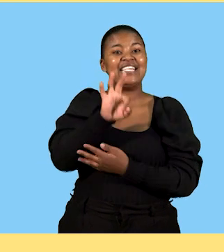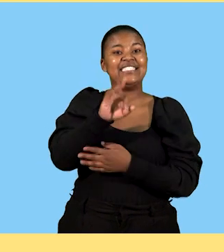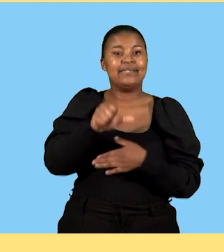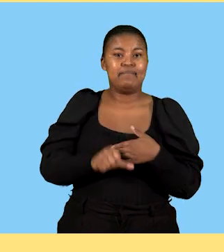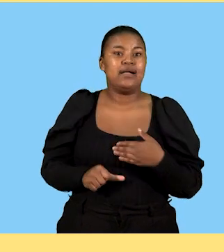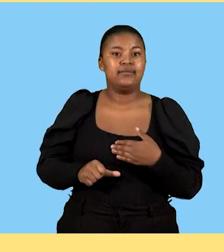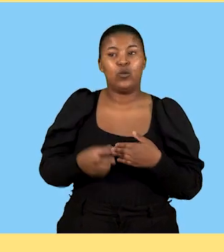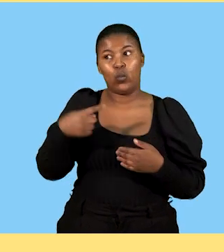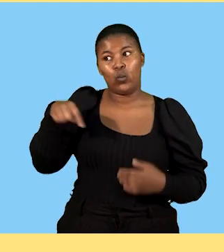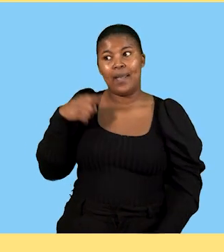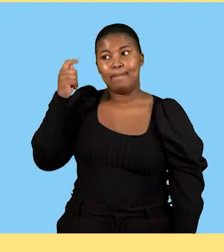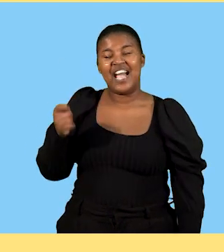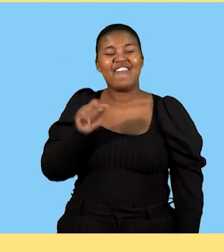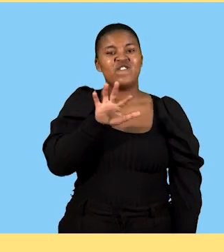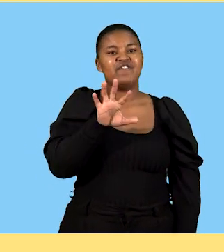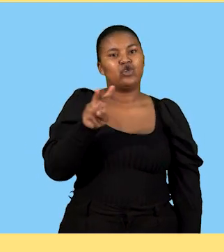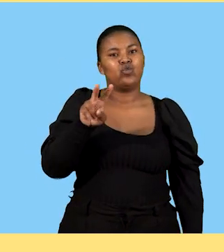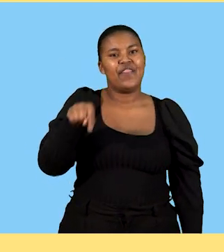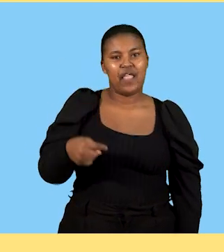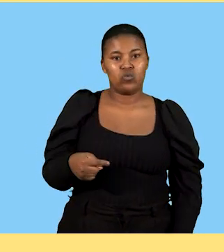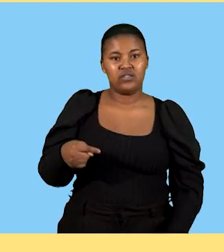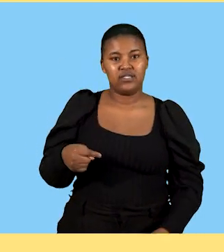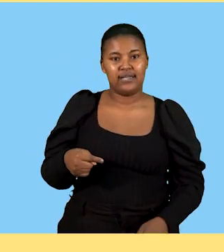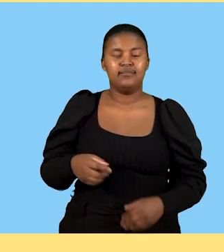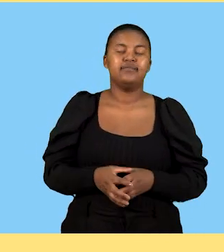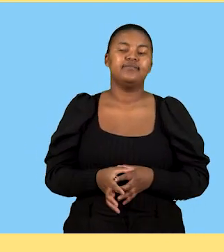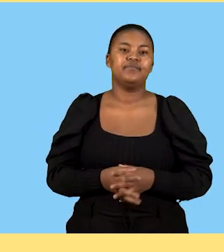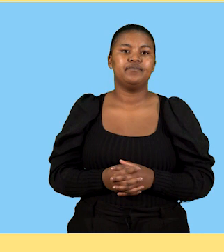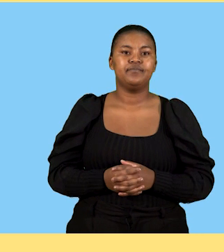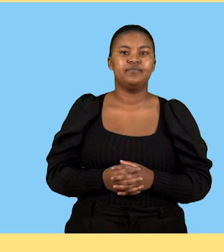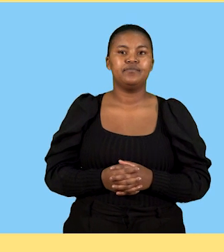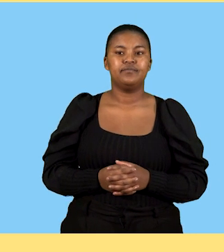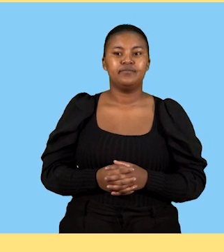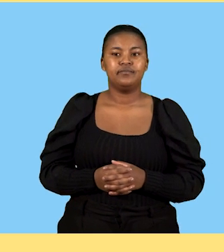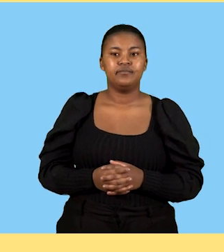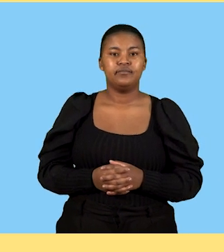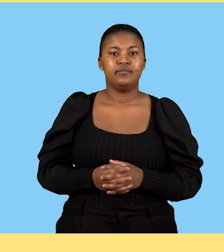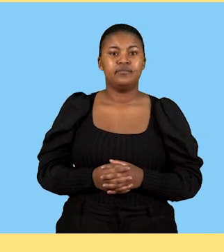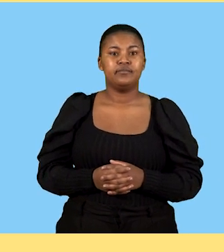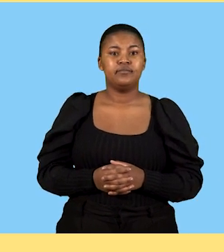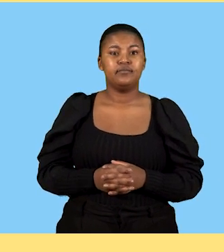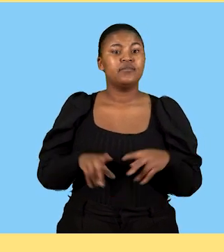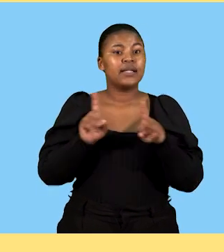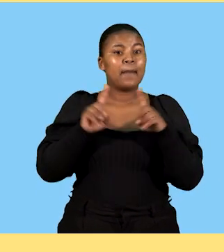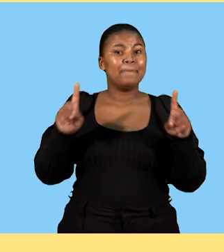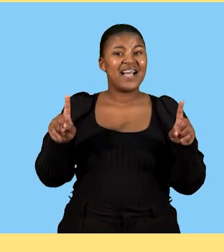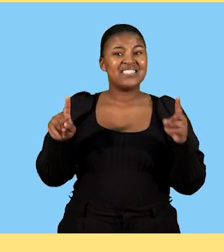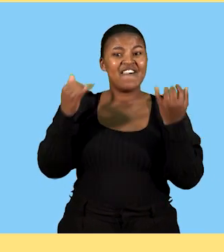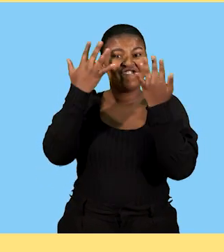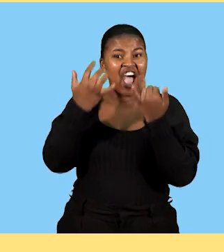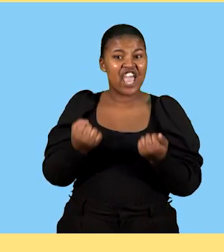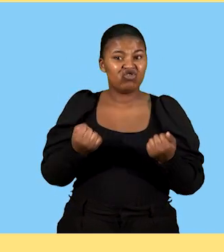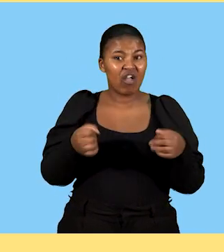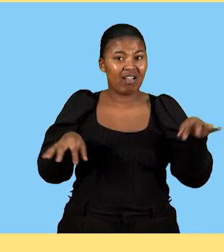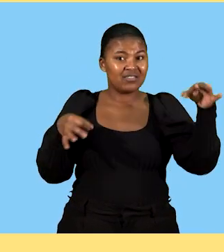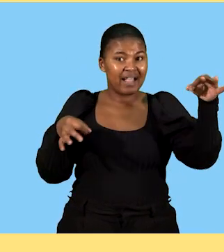months. We've paid 52,000 for the 13 months. This is for the 13 months. However, in our financial statements, we need